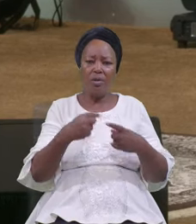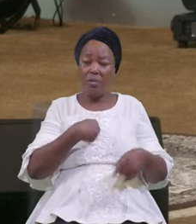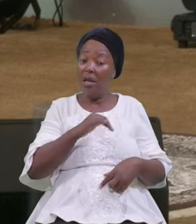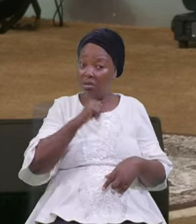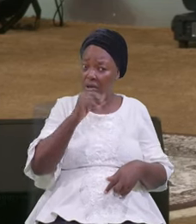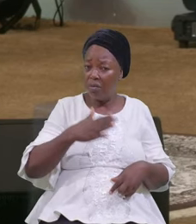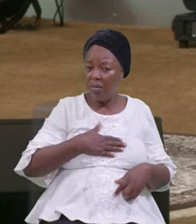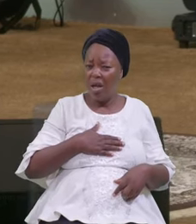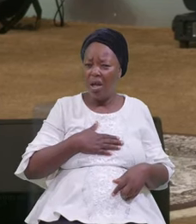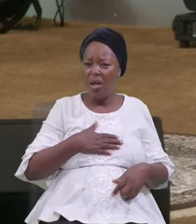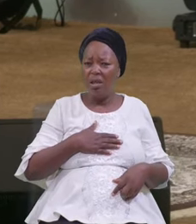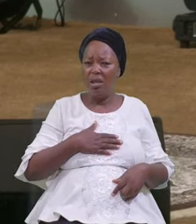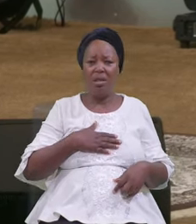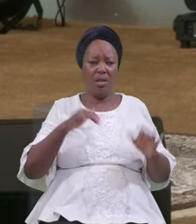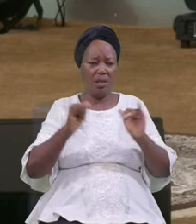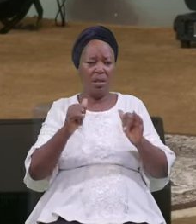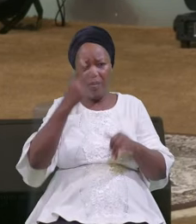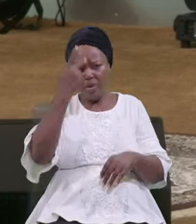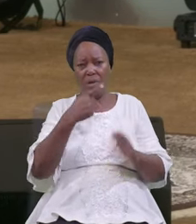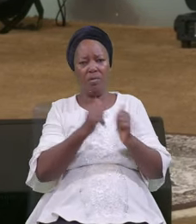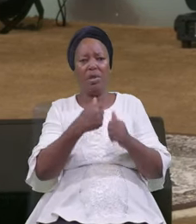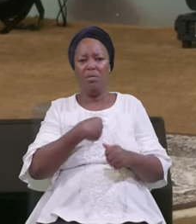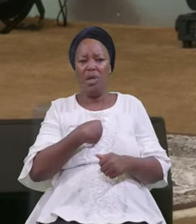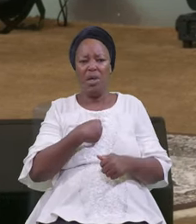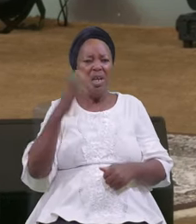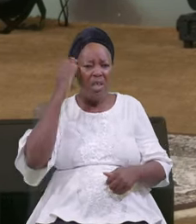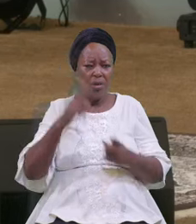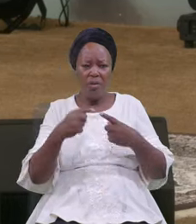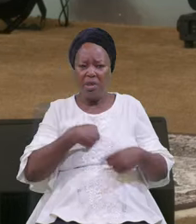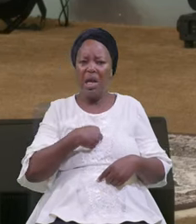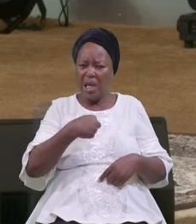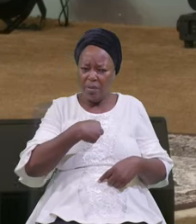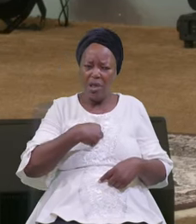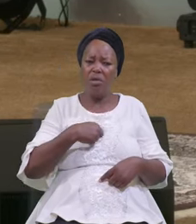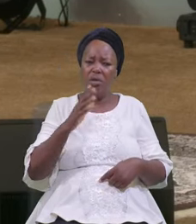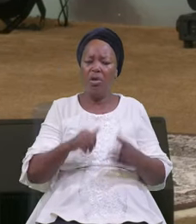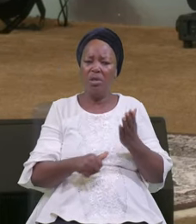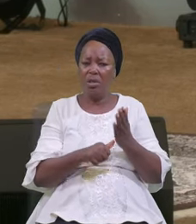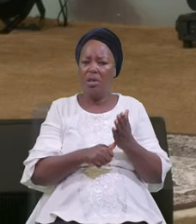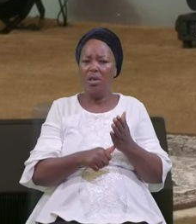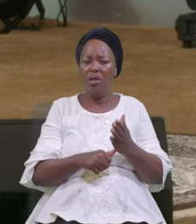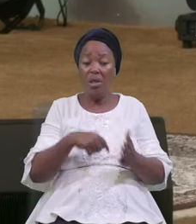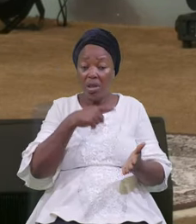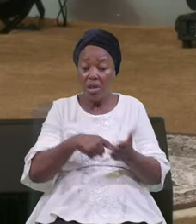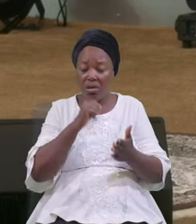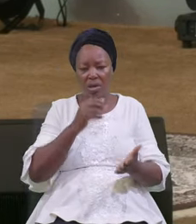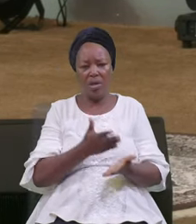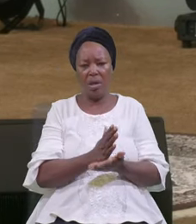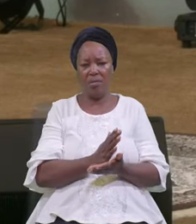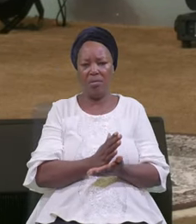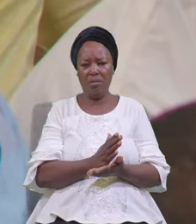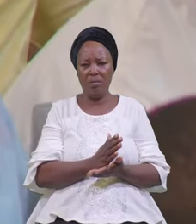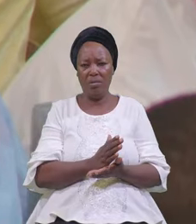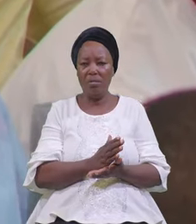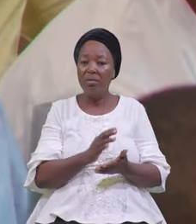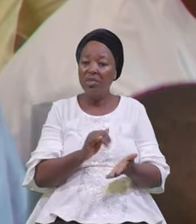you not my, you know, the same parents with me? This is not right." That's what he